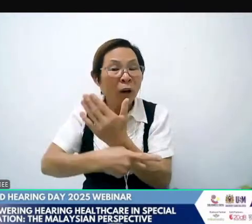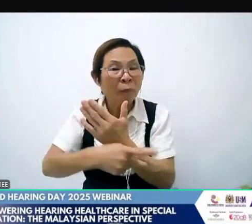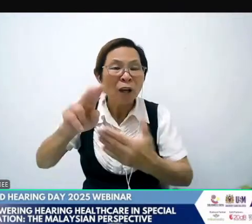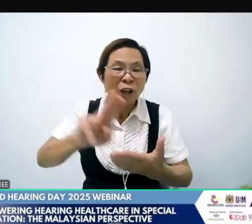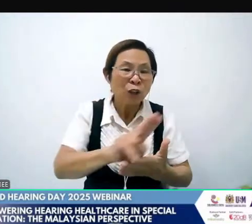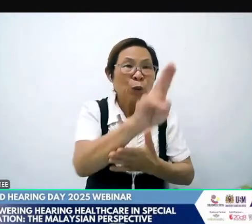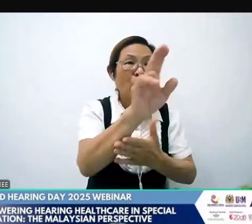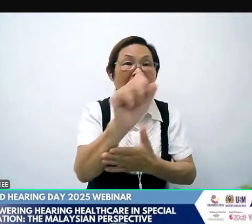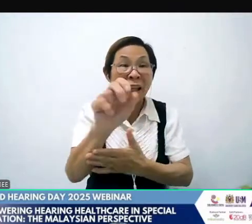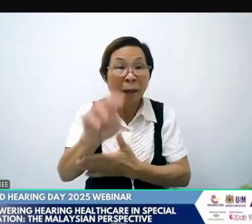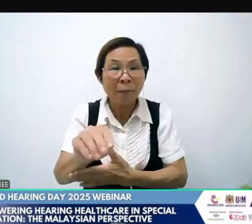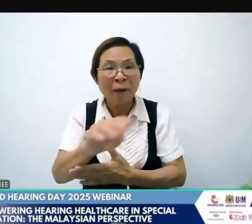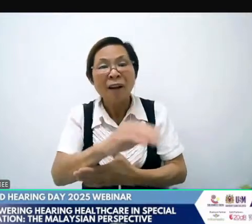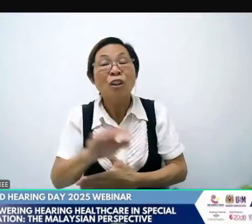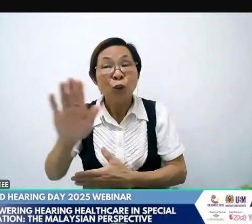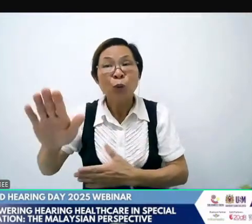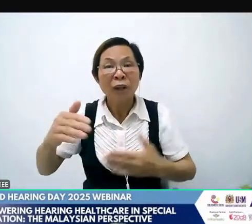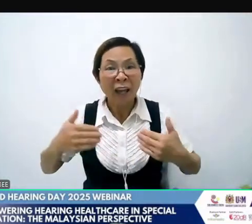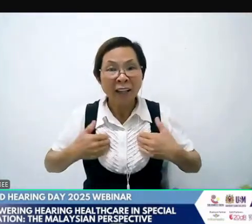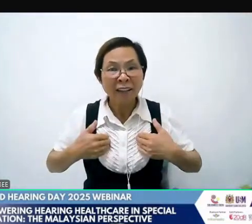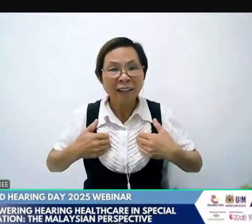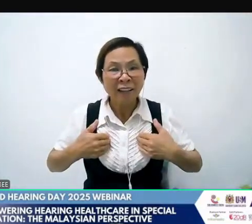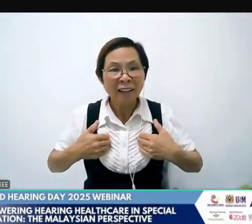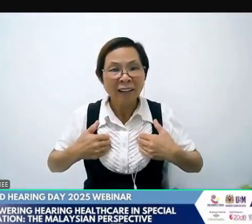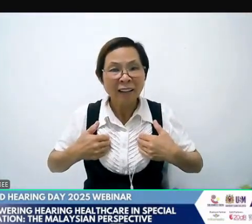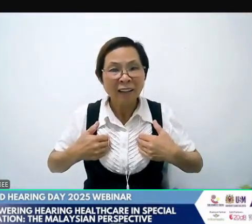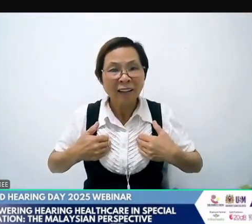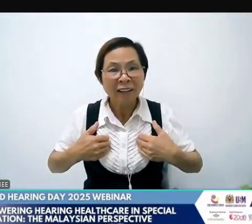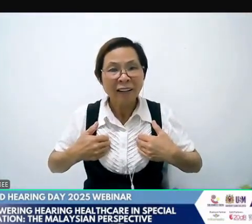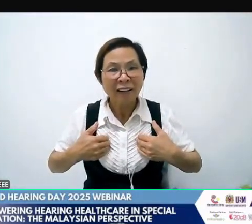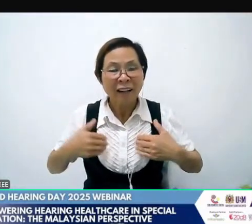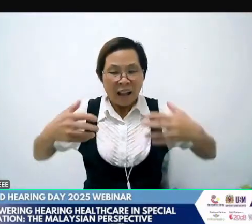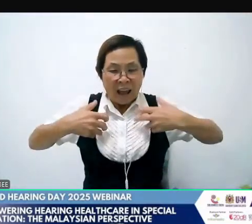Science Malaysia, you can head to